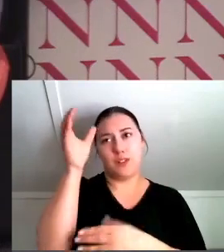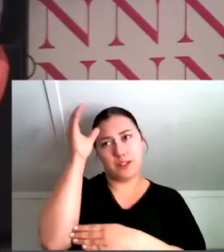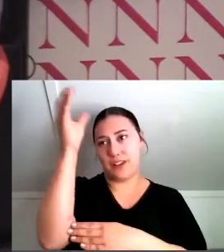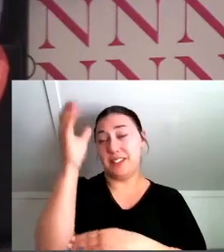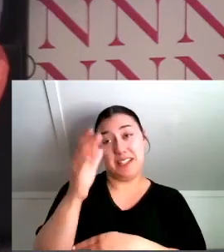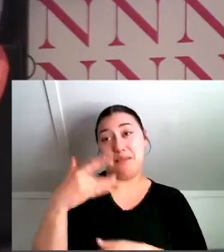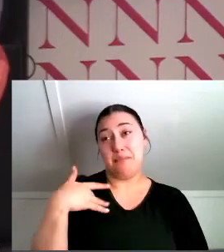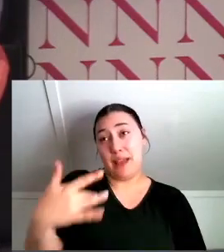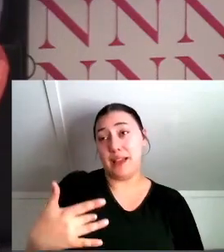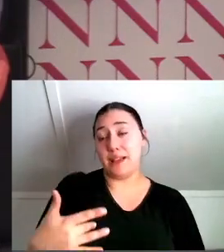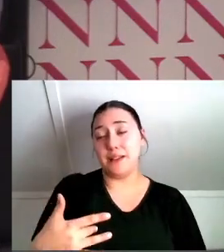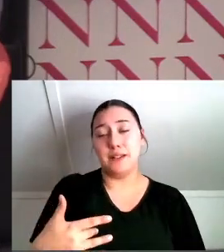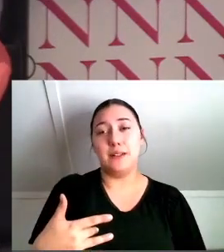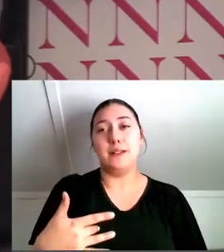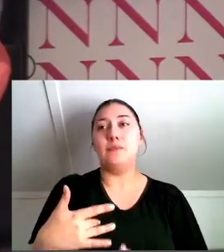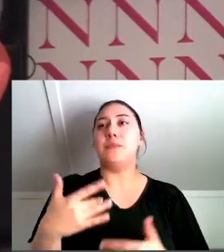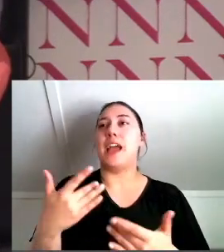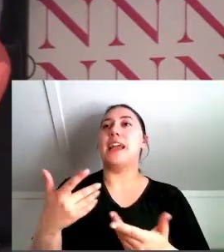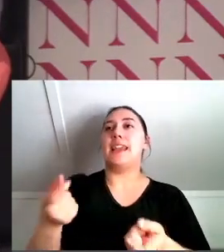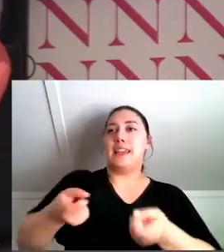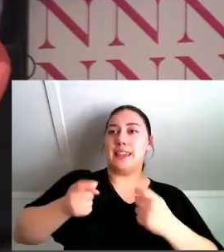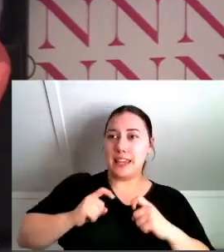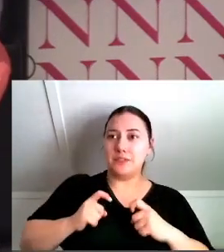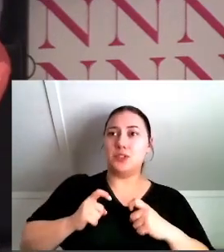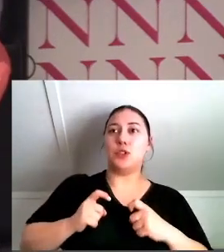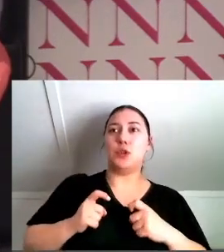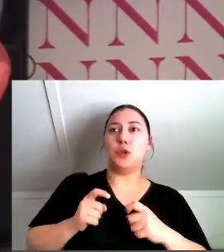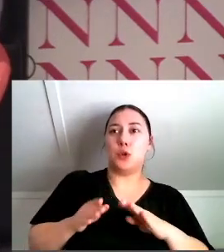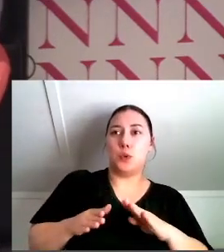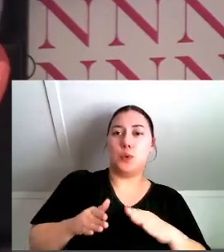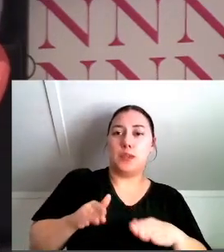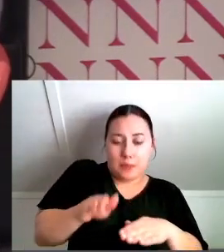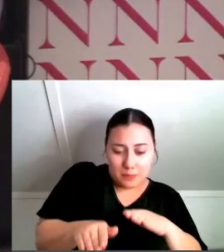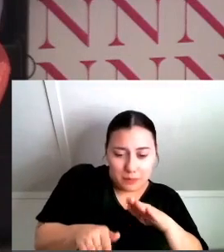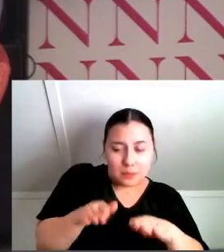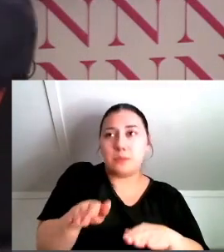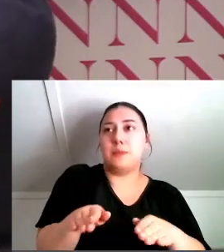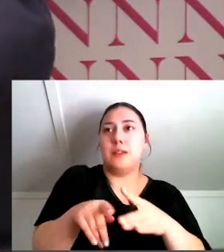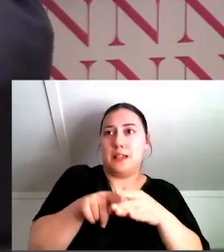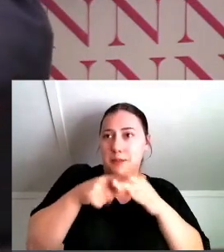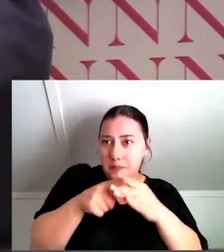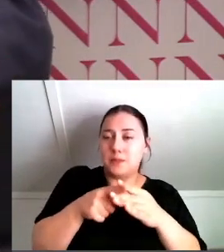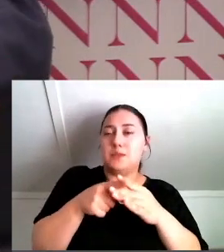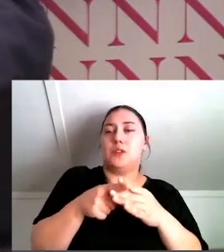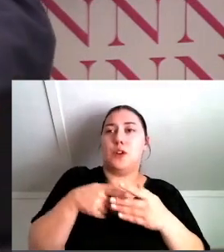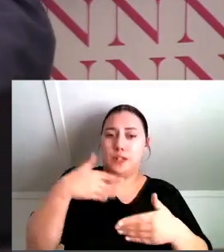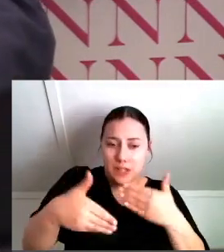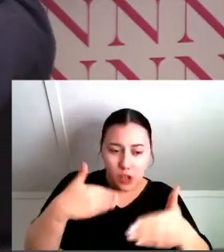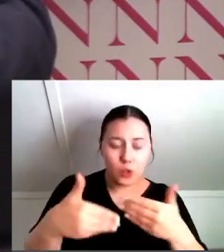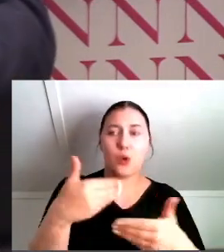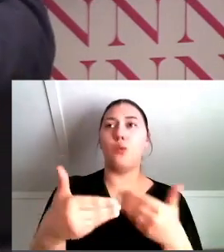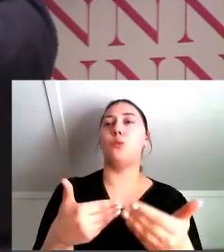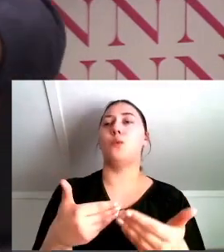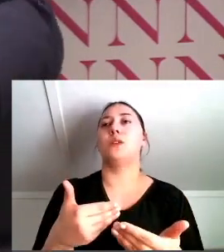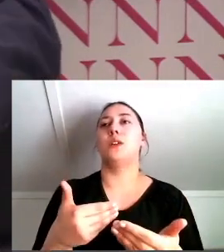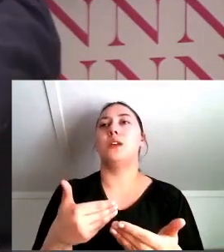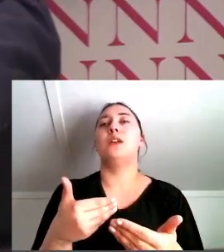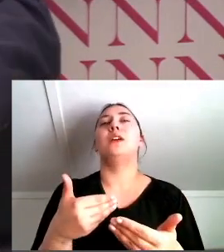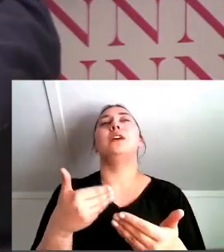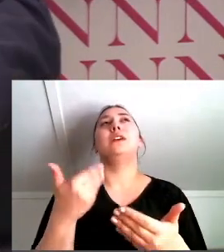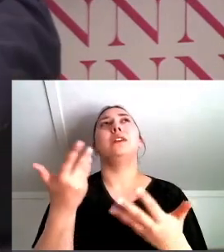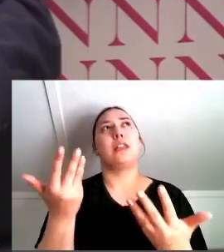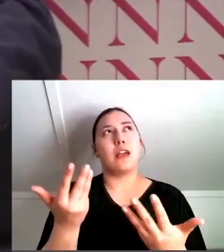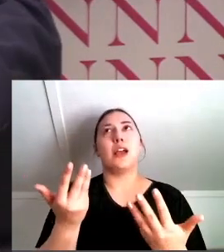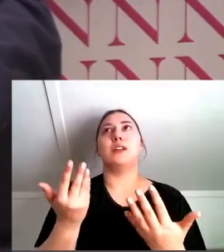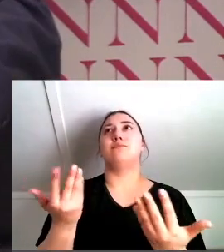they become stepping stones to telling this bigger story. And, you know, you will get into this place, I think you often get in this